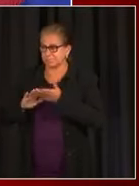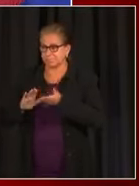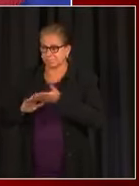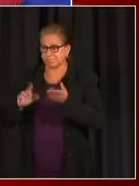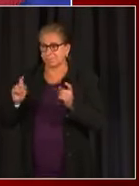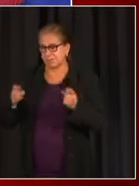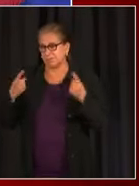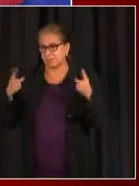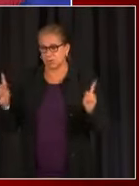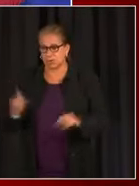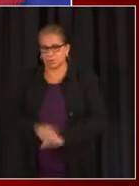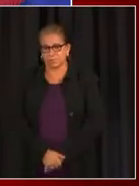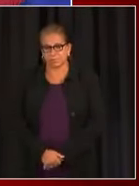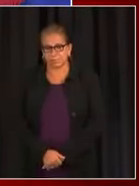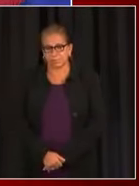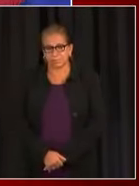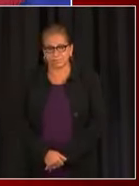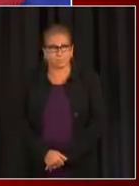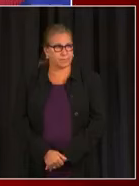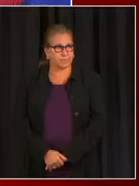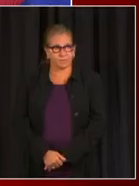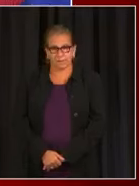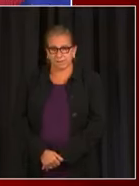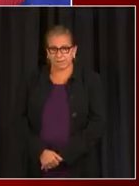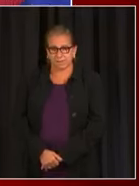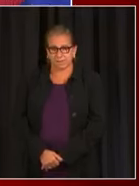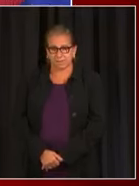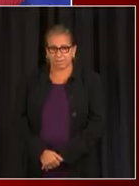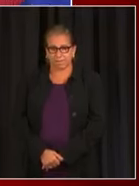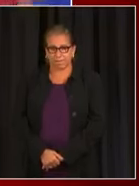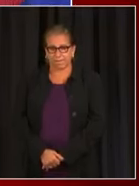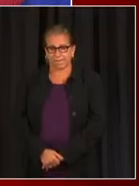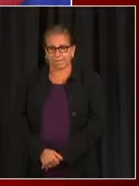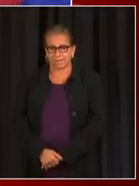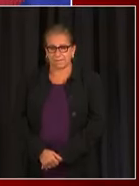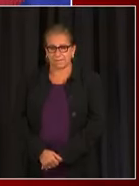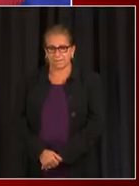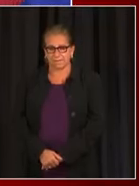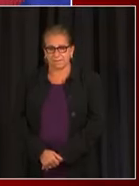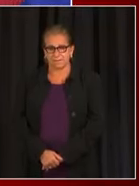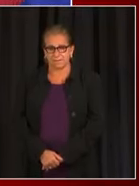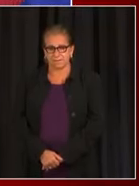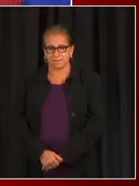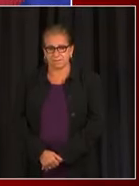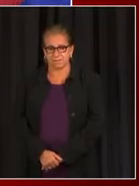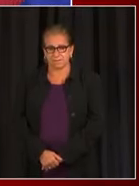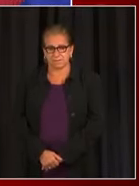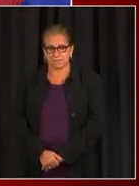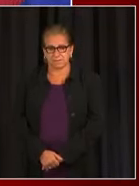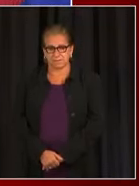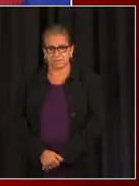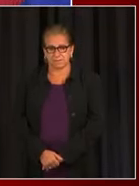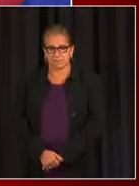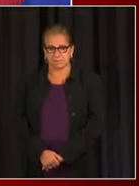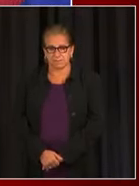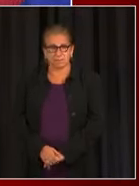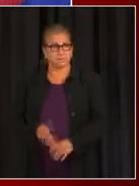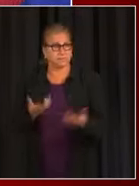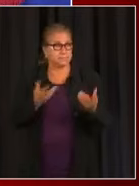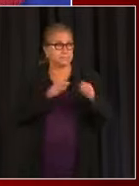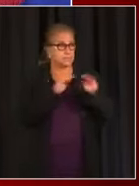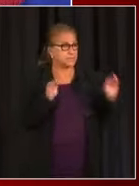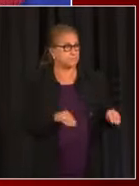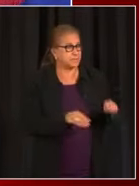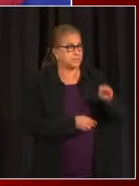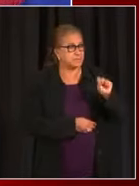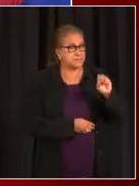I know if organizations from the Smithsonian to DC government to the Washington